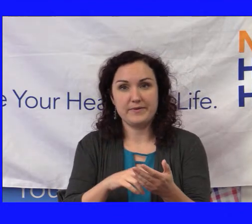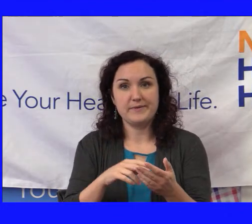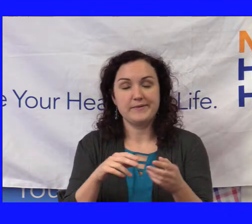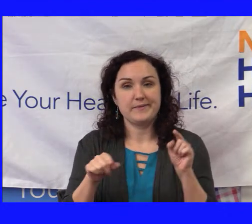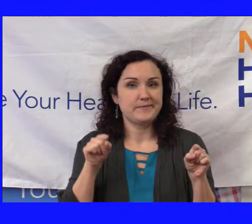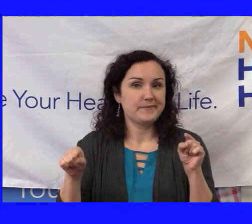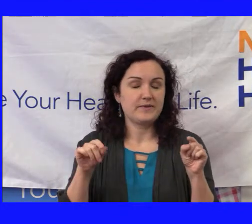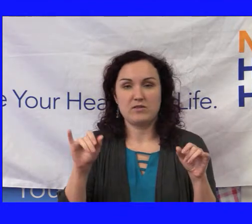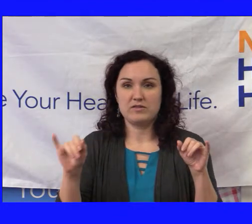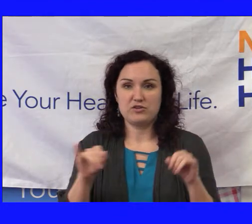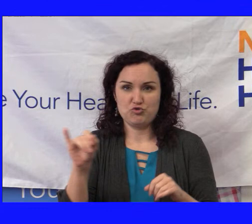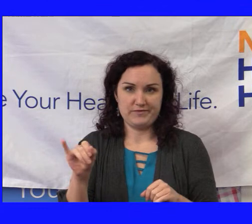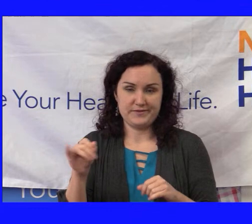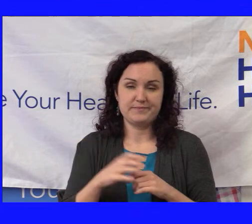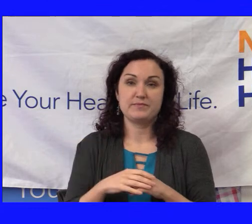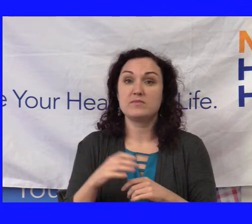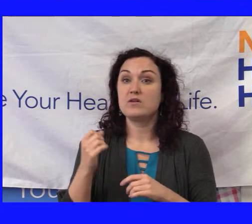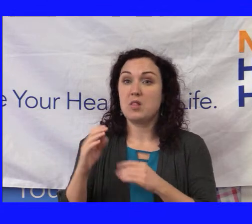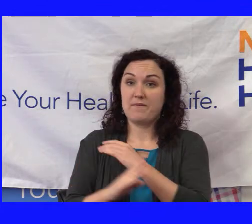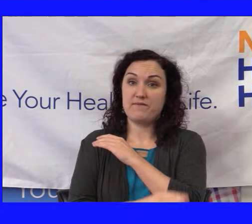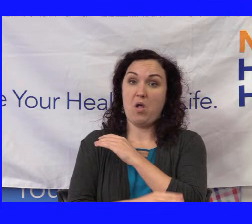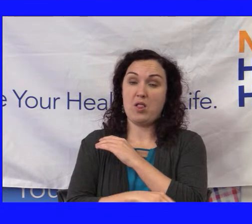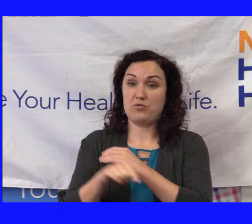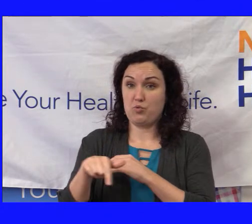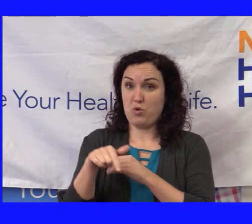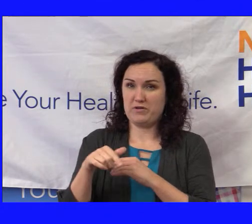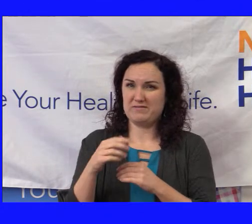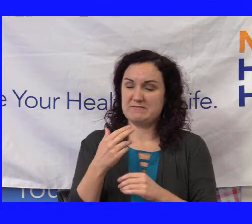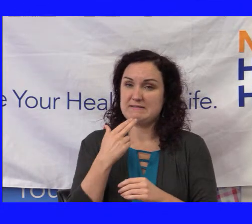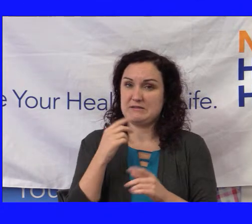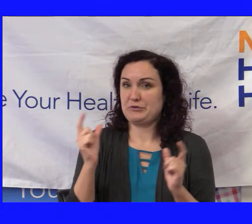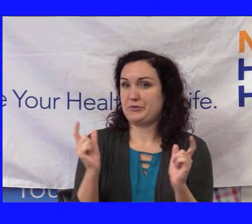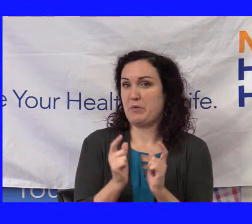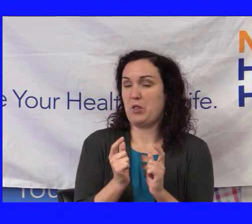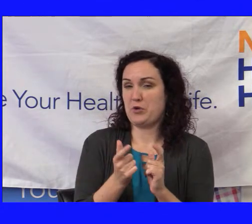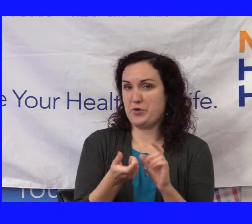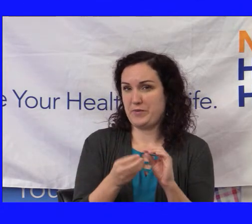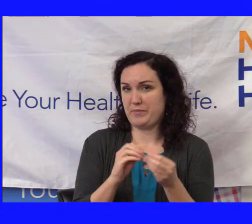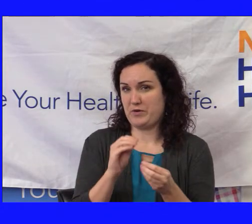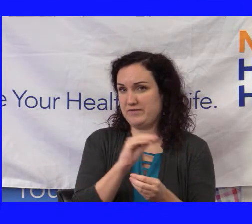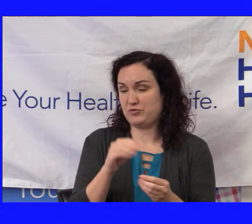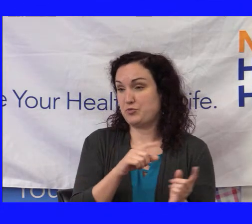other. In the fall quarter, a smaller percentage of the patients who came